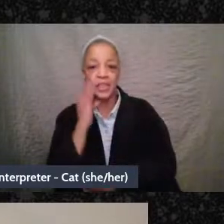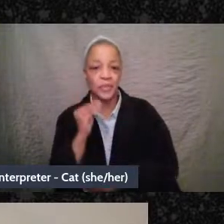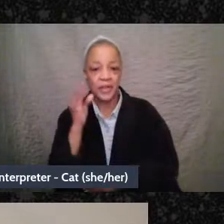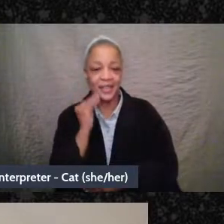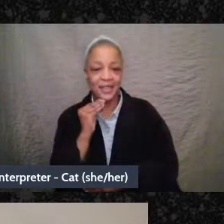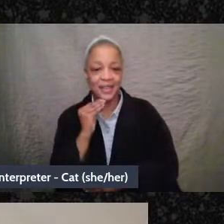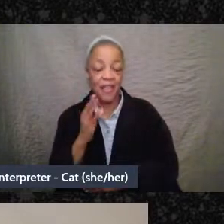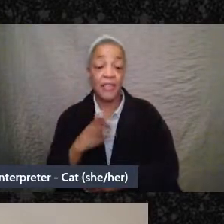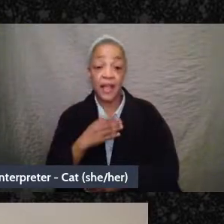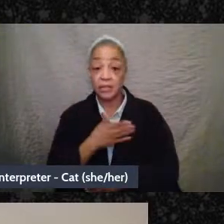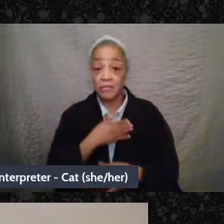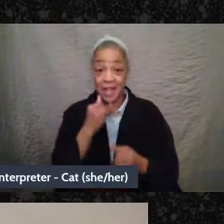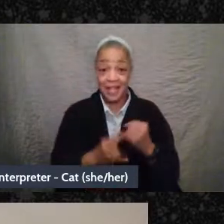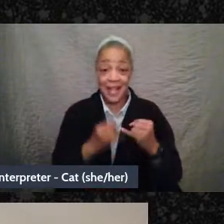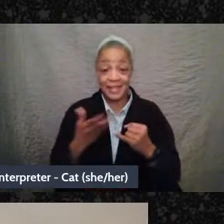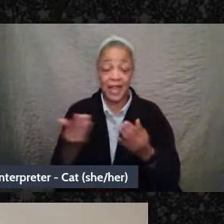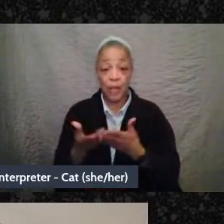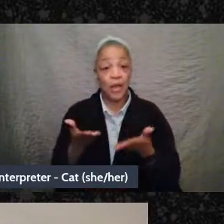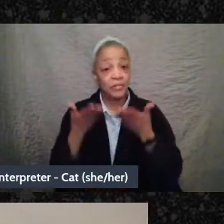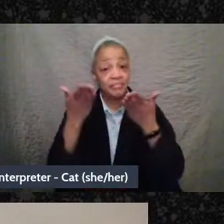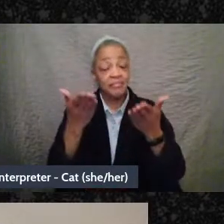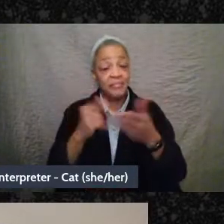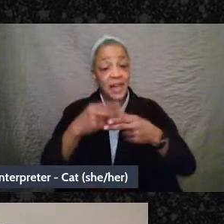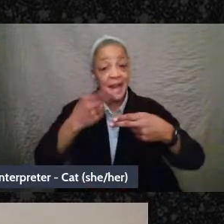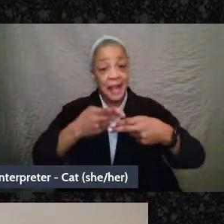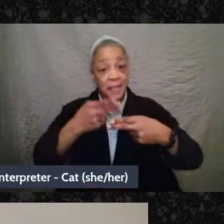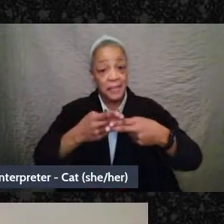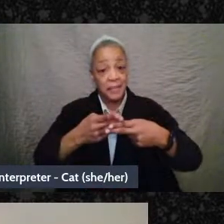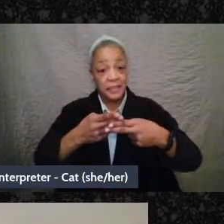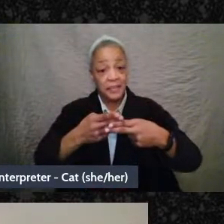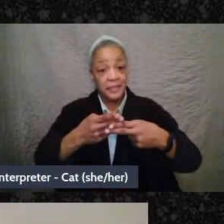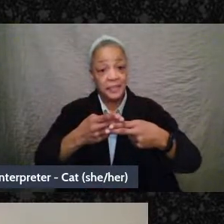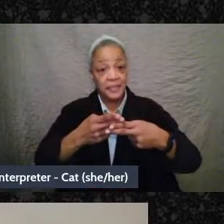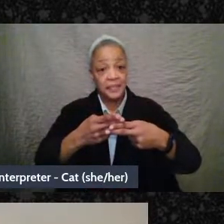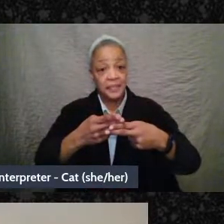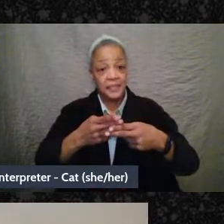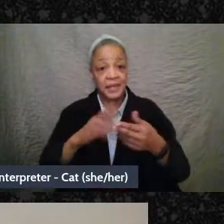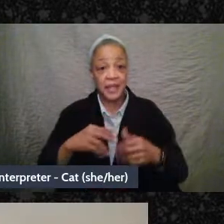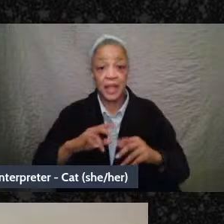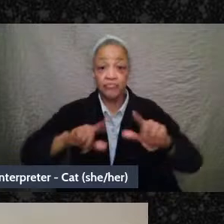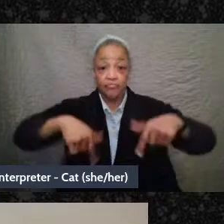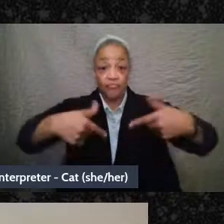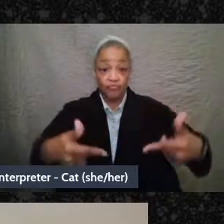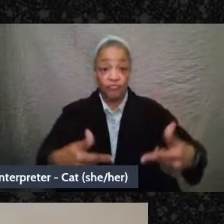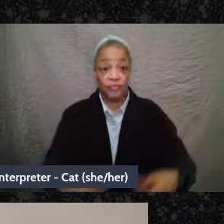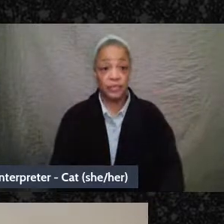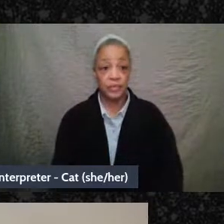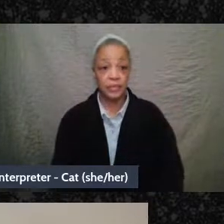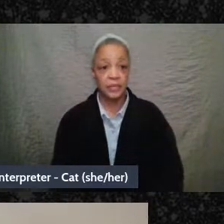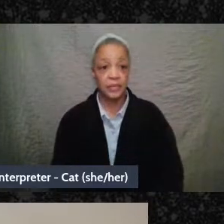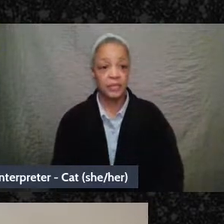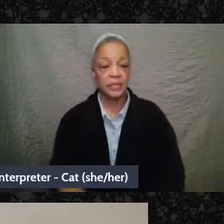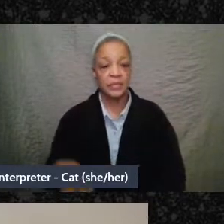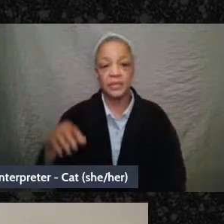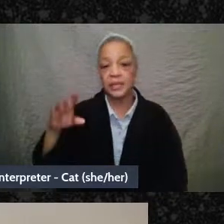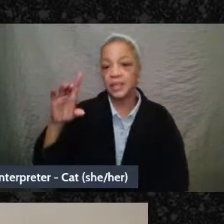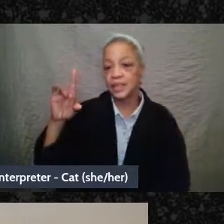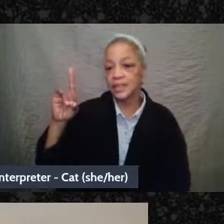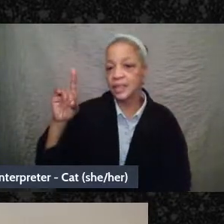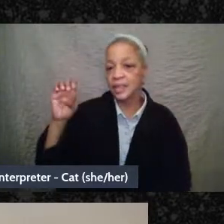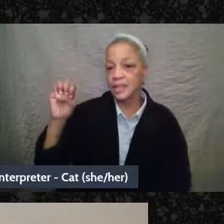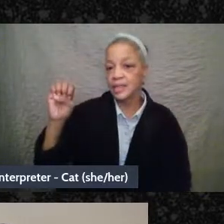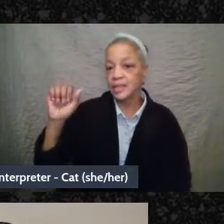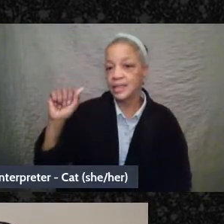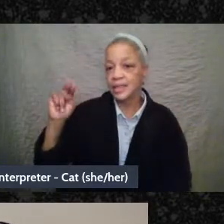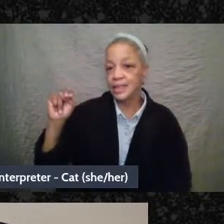wanted to just lift up and agree with and name and pass the mic. I just want to pull one thread that you said, Andrea, because I think